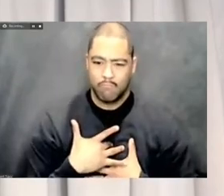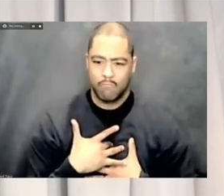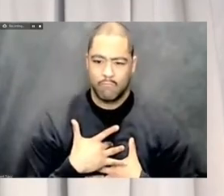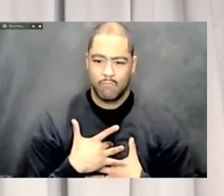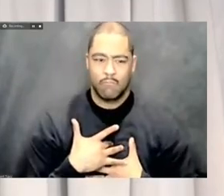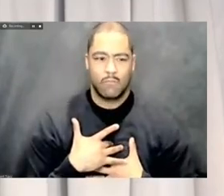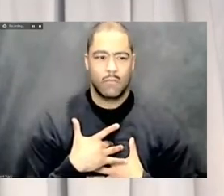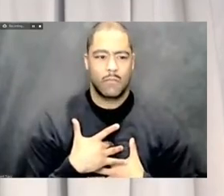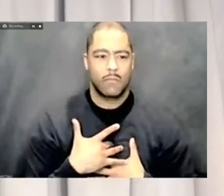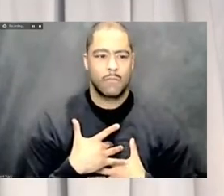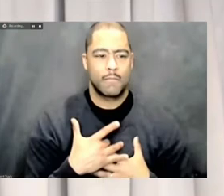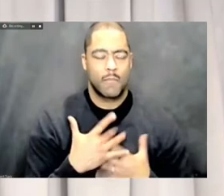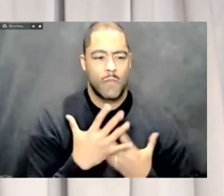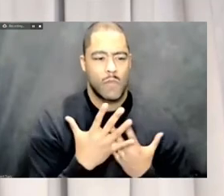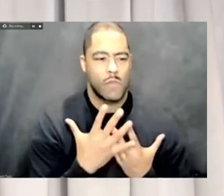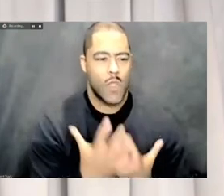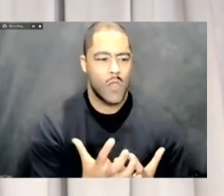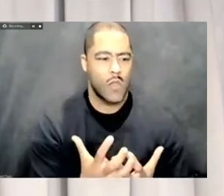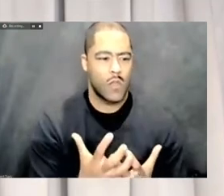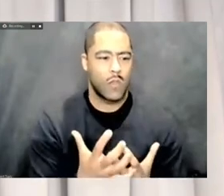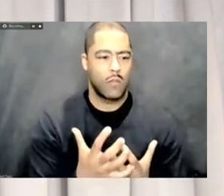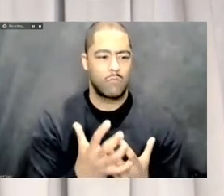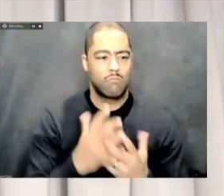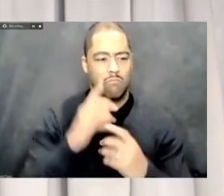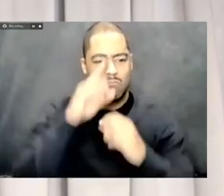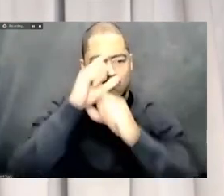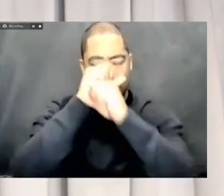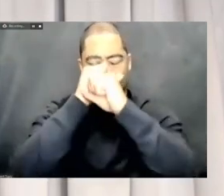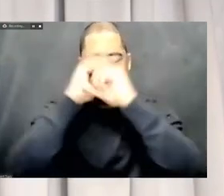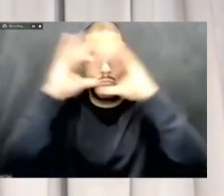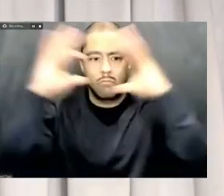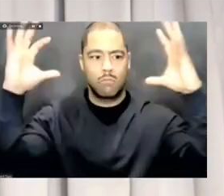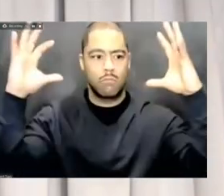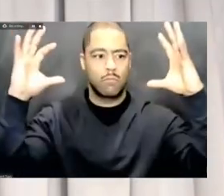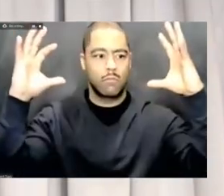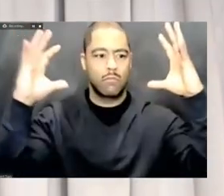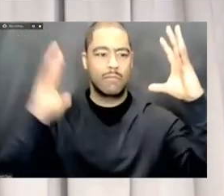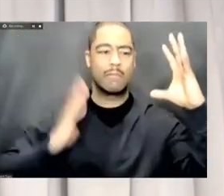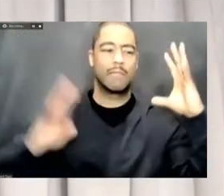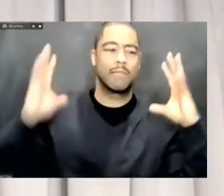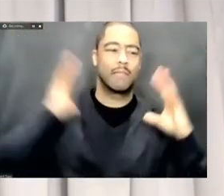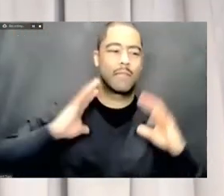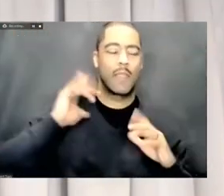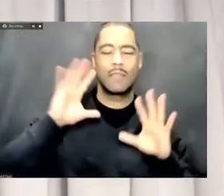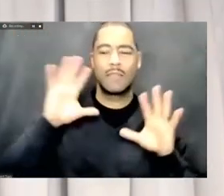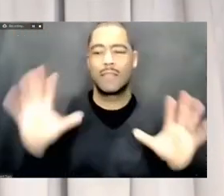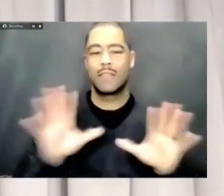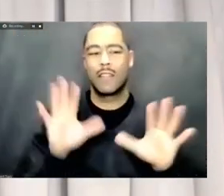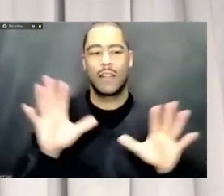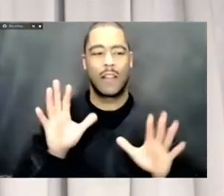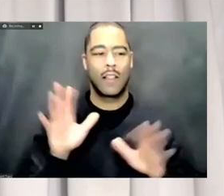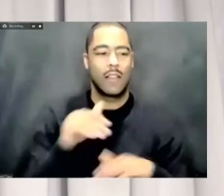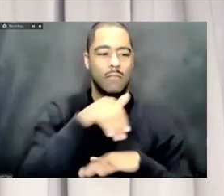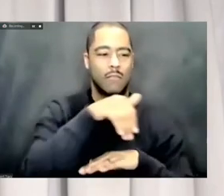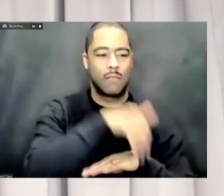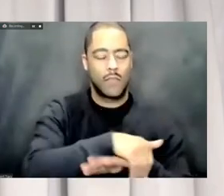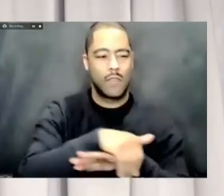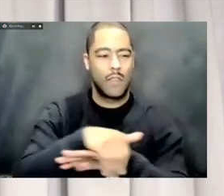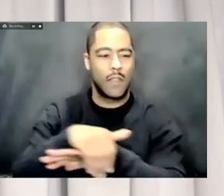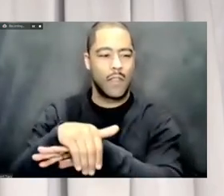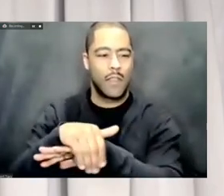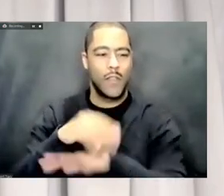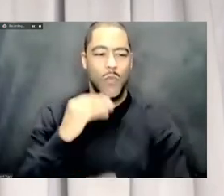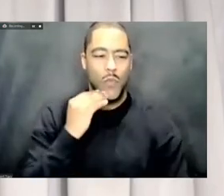Sunday evenings at home with winter outside and hymns in the cozy